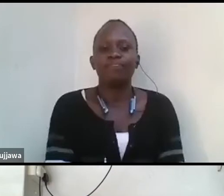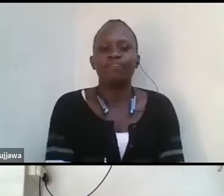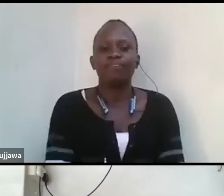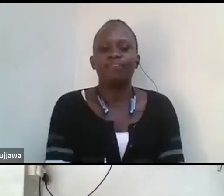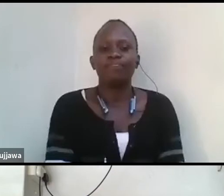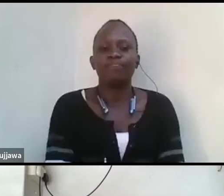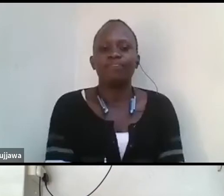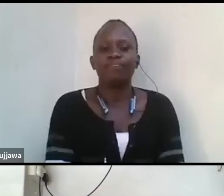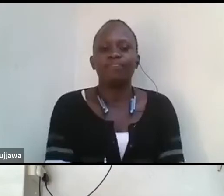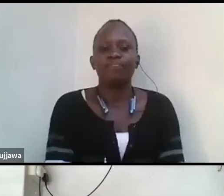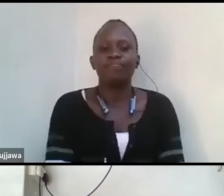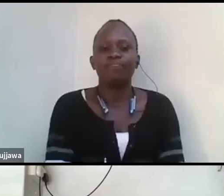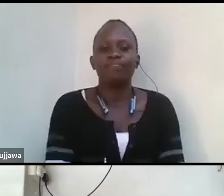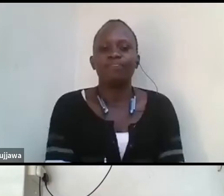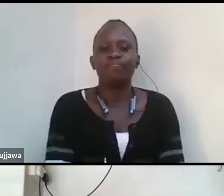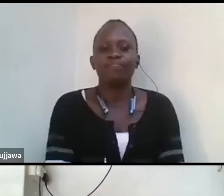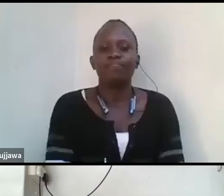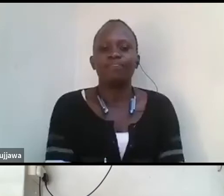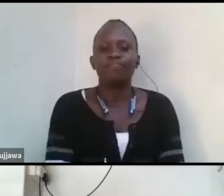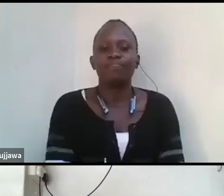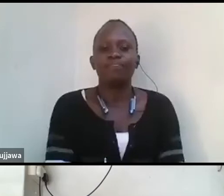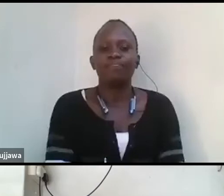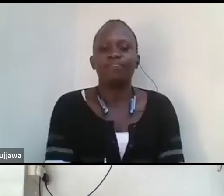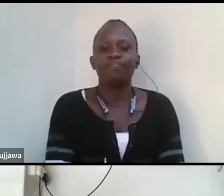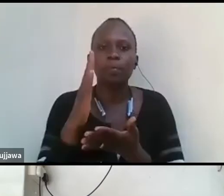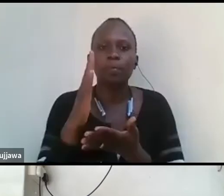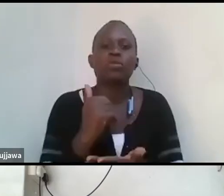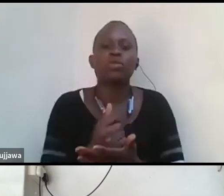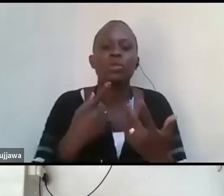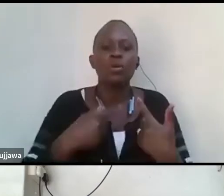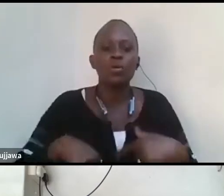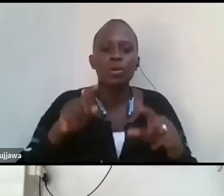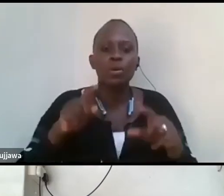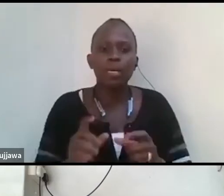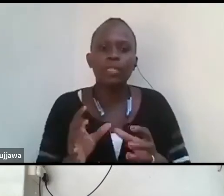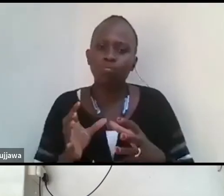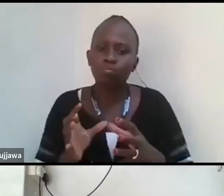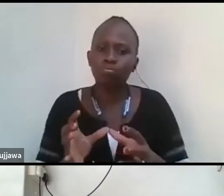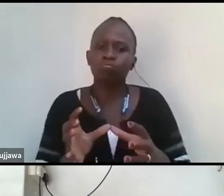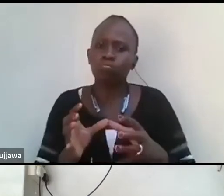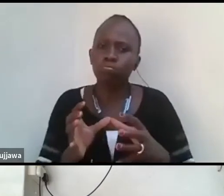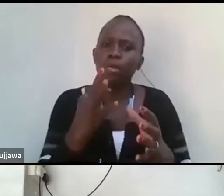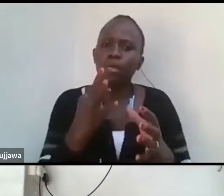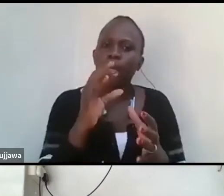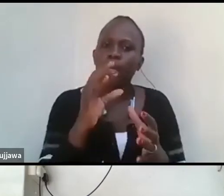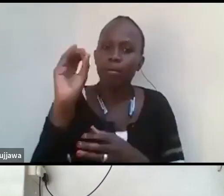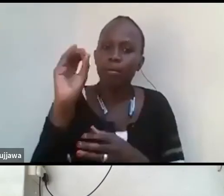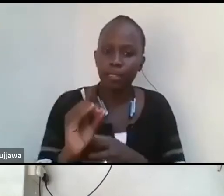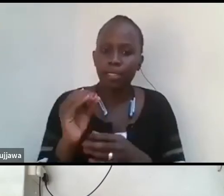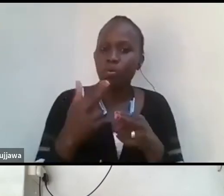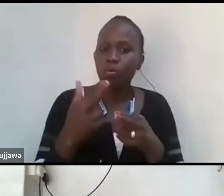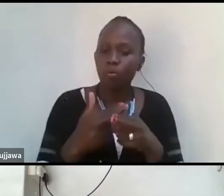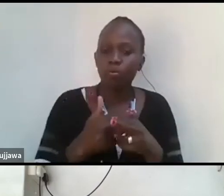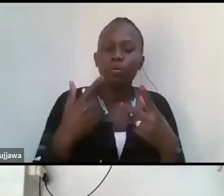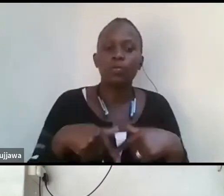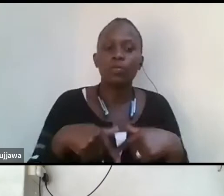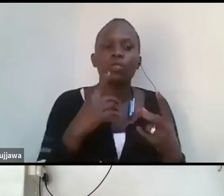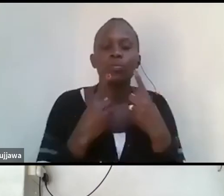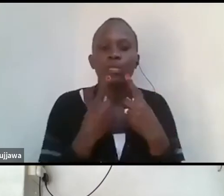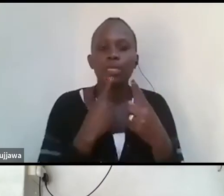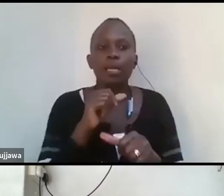certainly that's not adequate, because we need to be pushing closer to 30% for us to speak of having